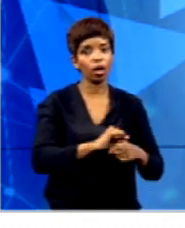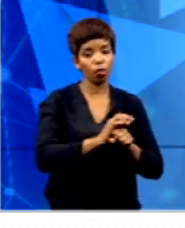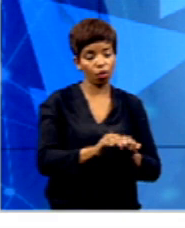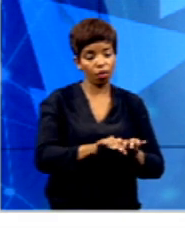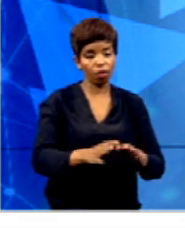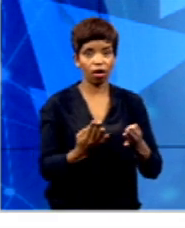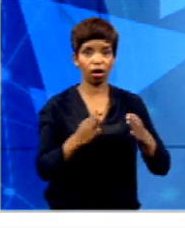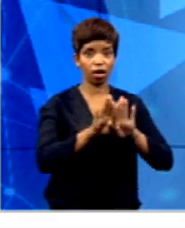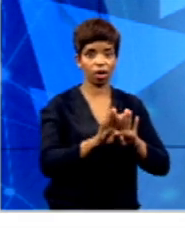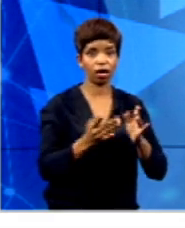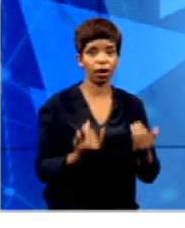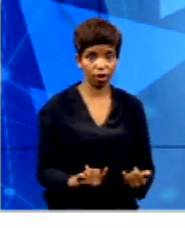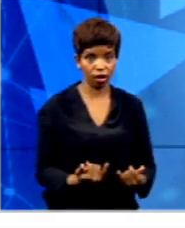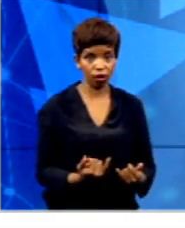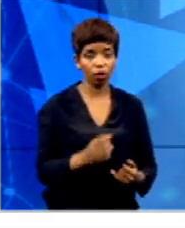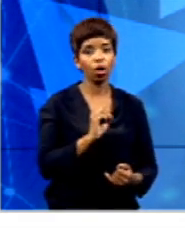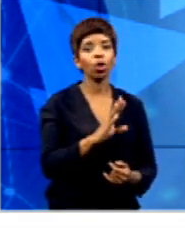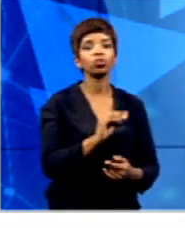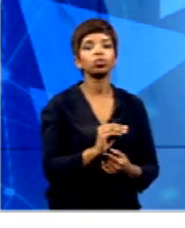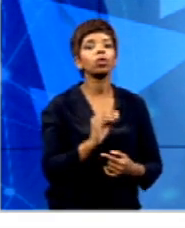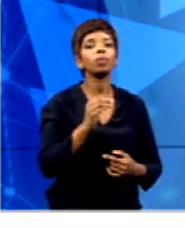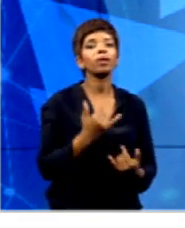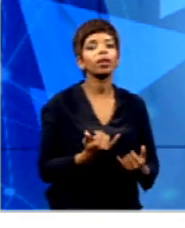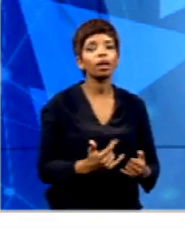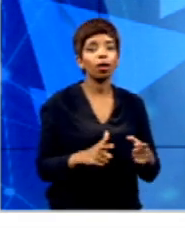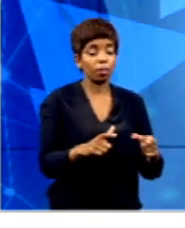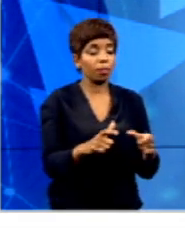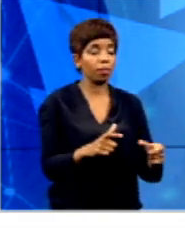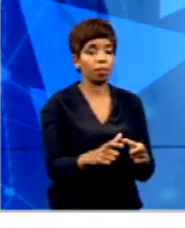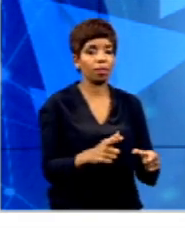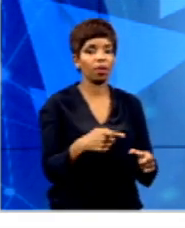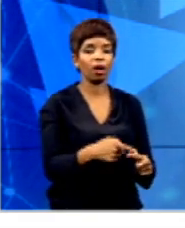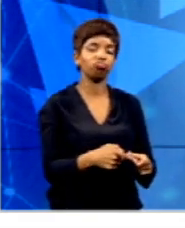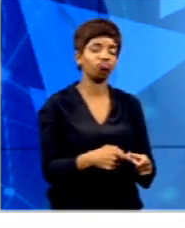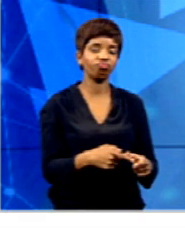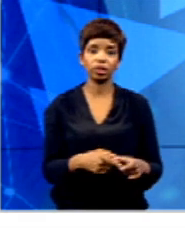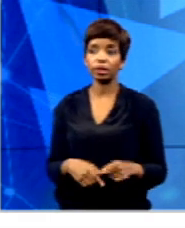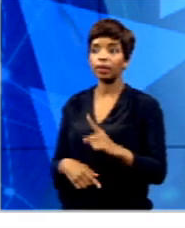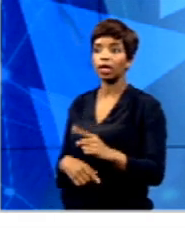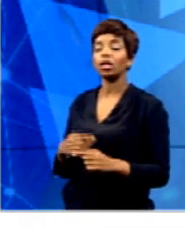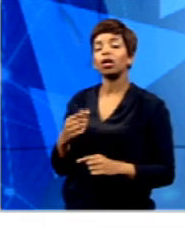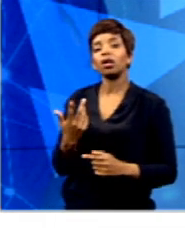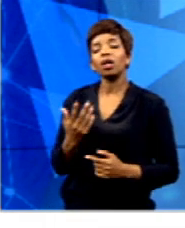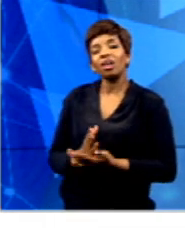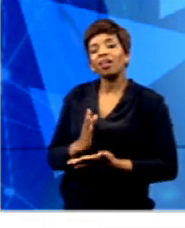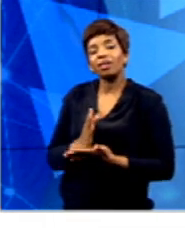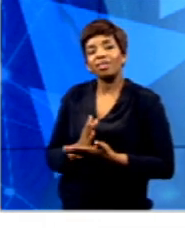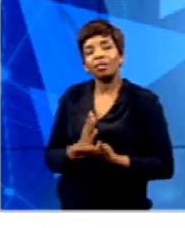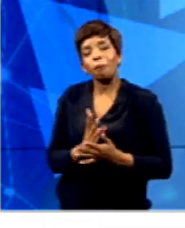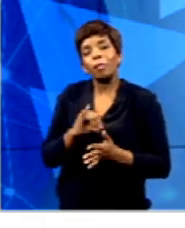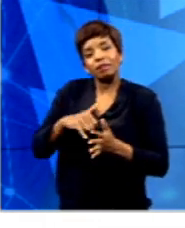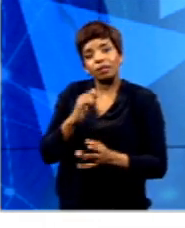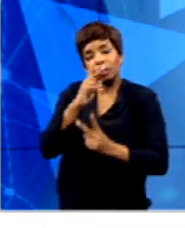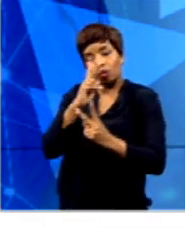communicate with their policyholders in order to manage expectations. Now, Edite, just looking at